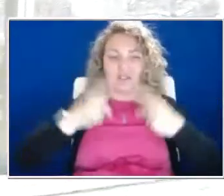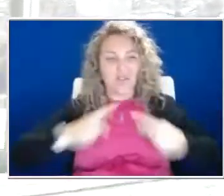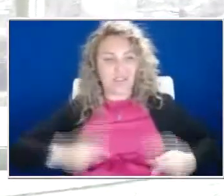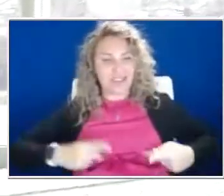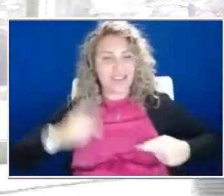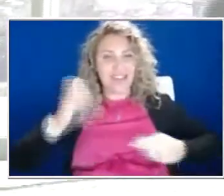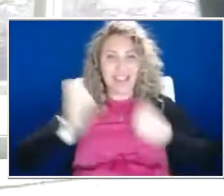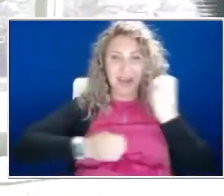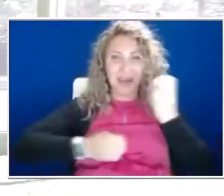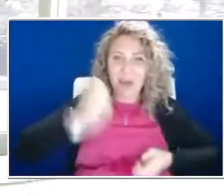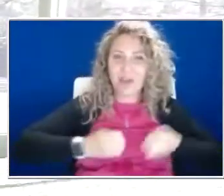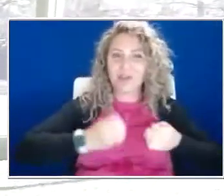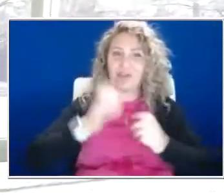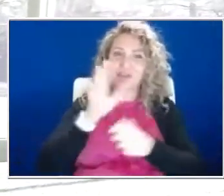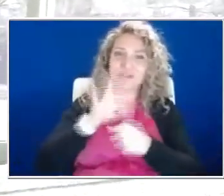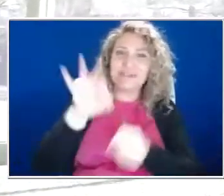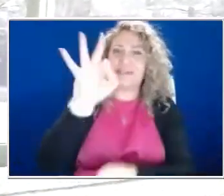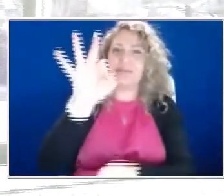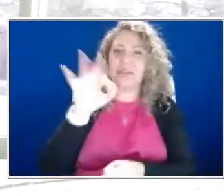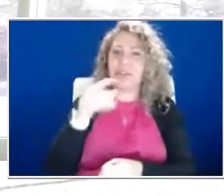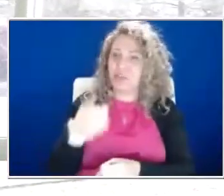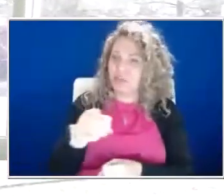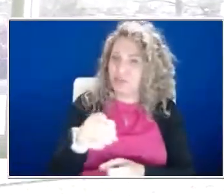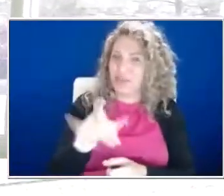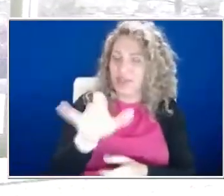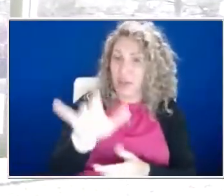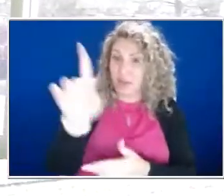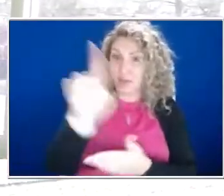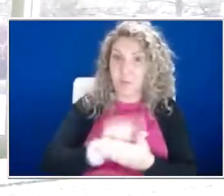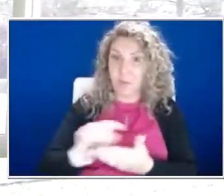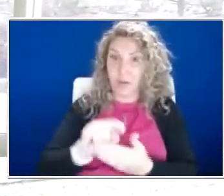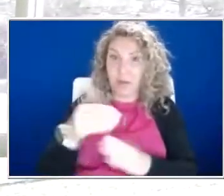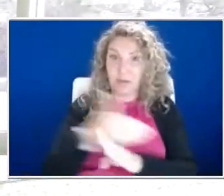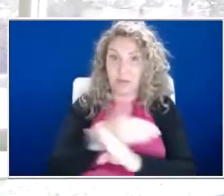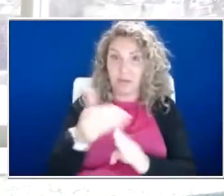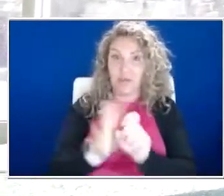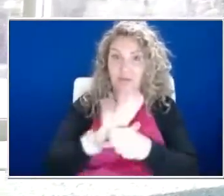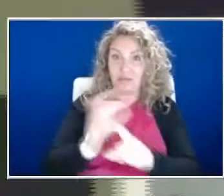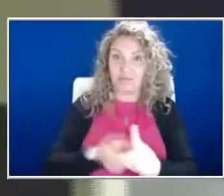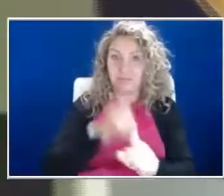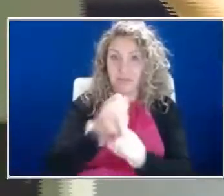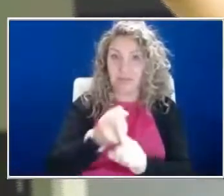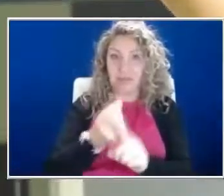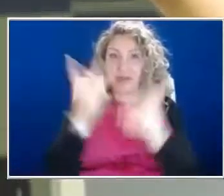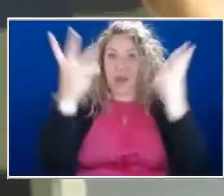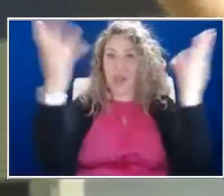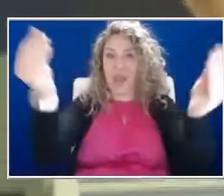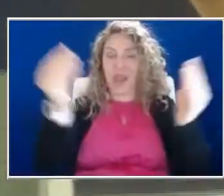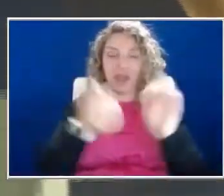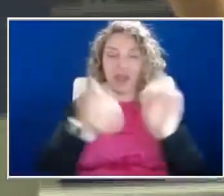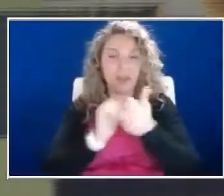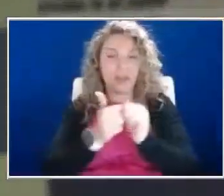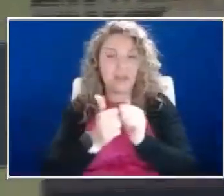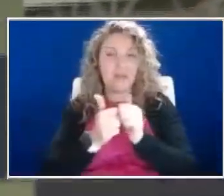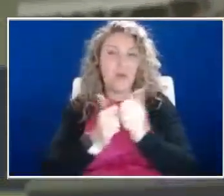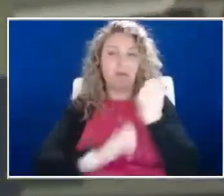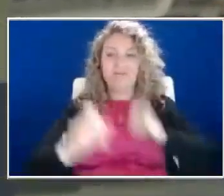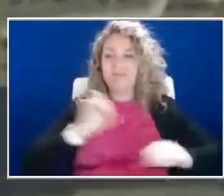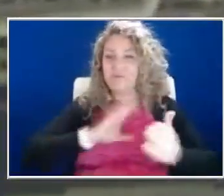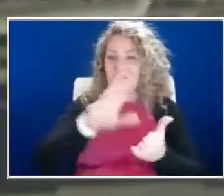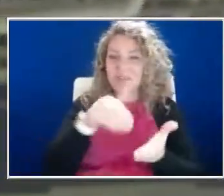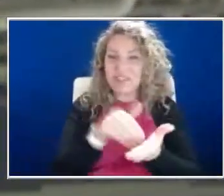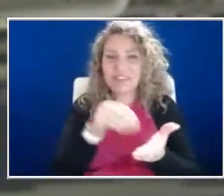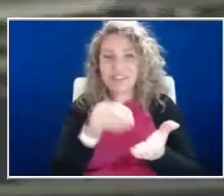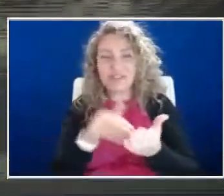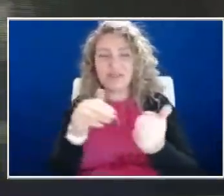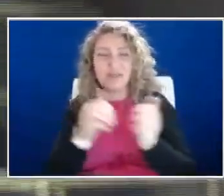and spiritually, how here you are. This was actually a week before the pandemic hit. You guys were out at the Sports Performance Center, and there you are hitting it hard at the gym. So how important was